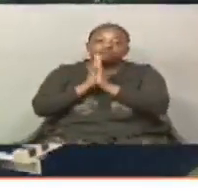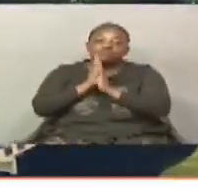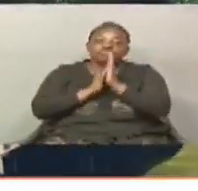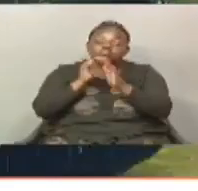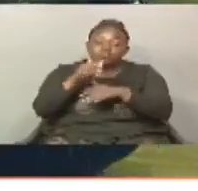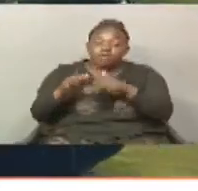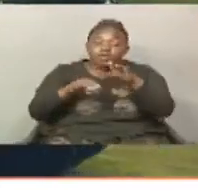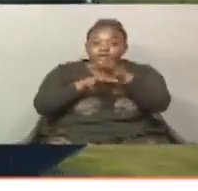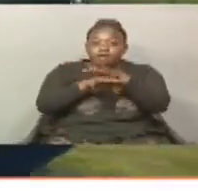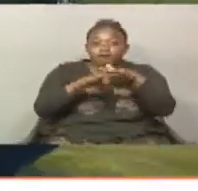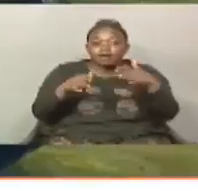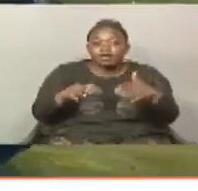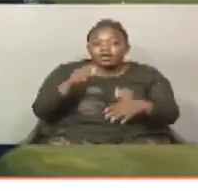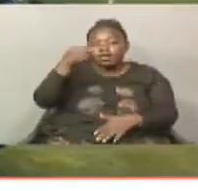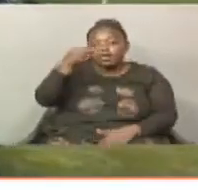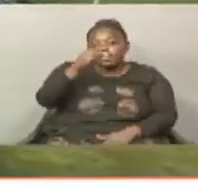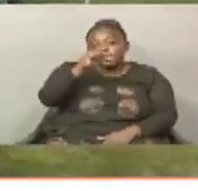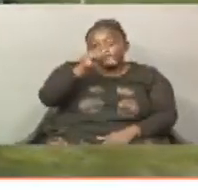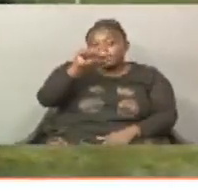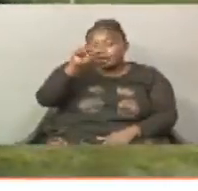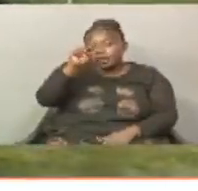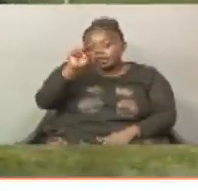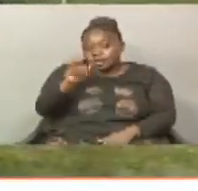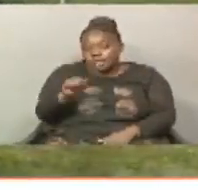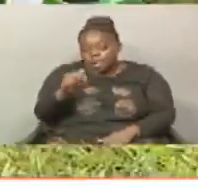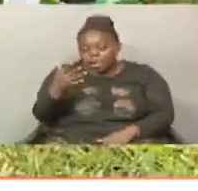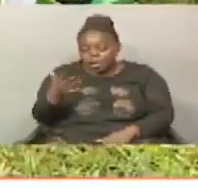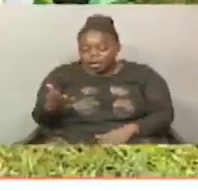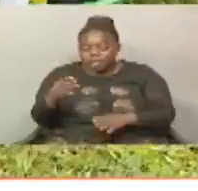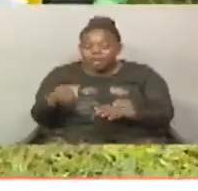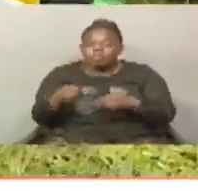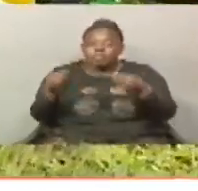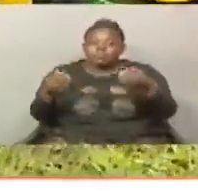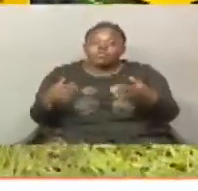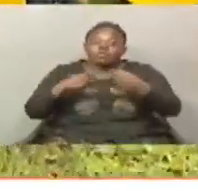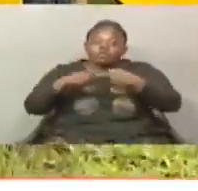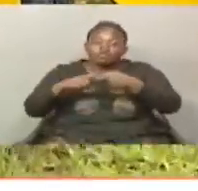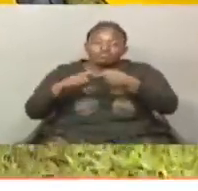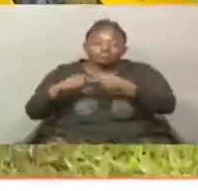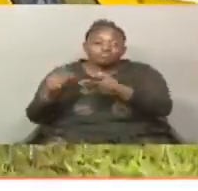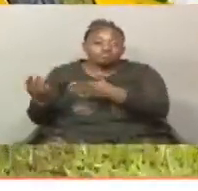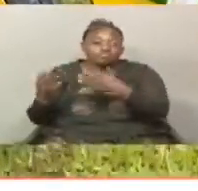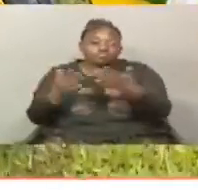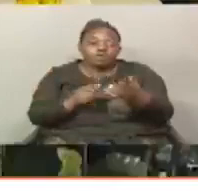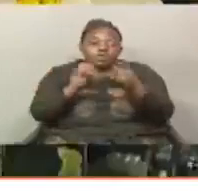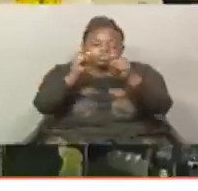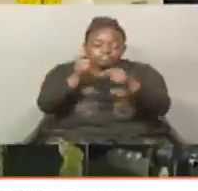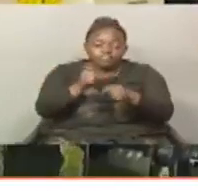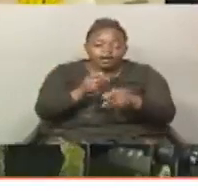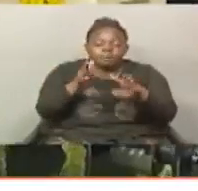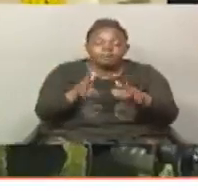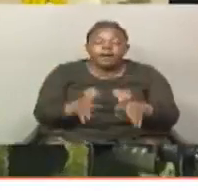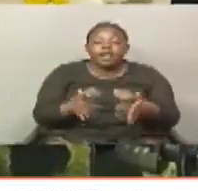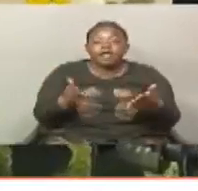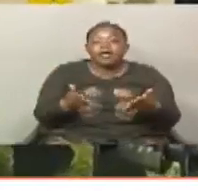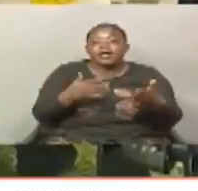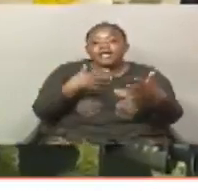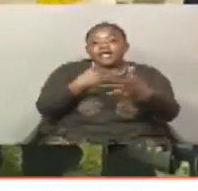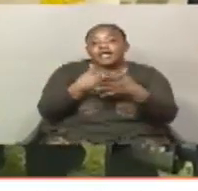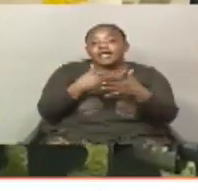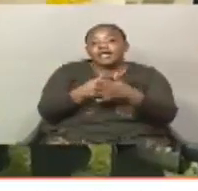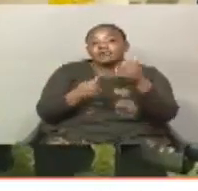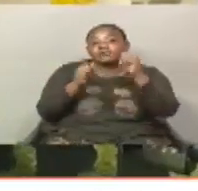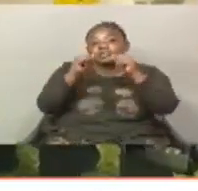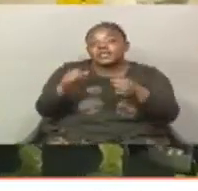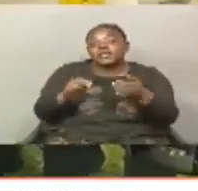Okusinziira kwa Twaire Helena owa Masika abatuusa tulakita eza John Deere baleetedde abalimi ebyuma bye basobola okweyambisa